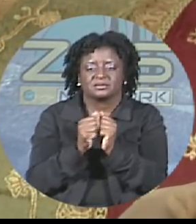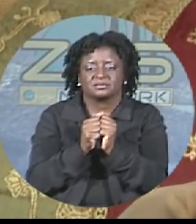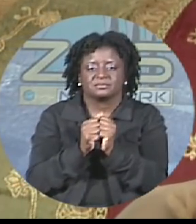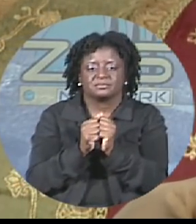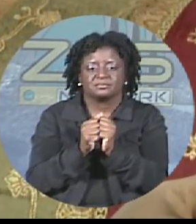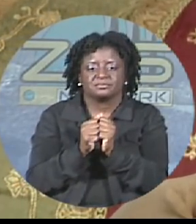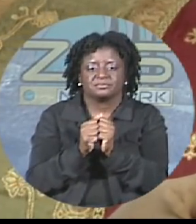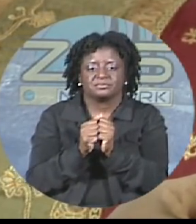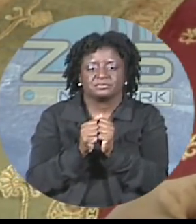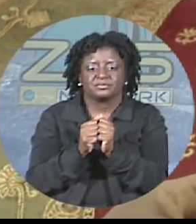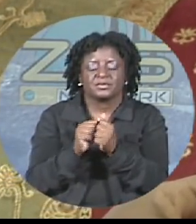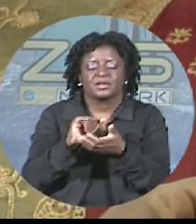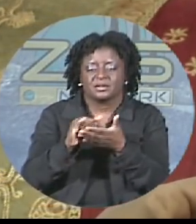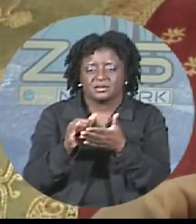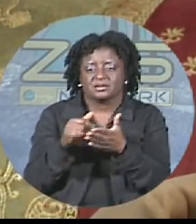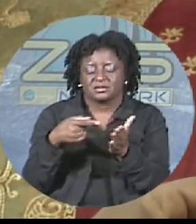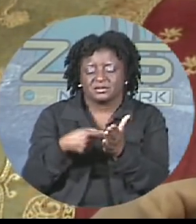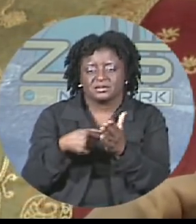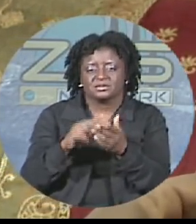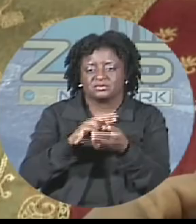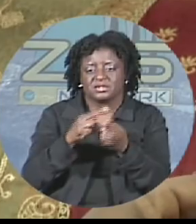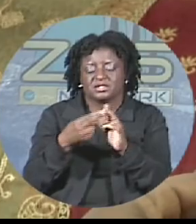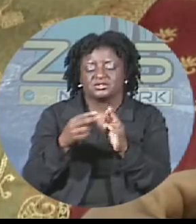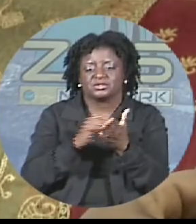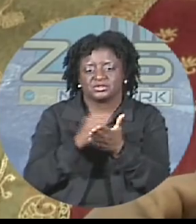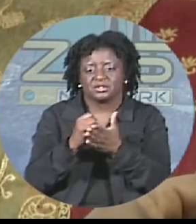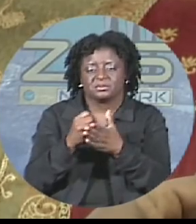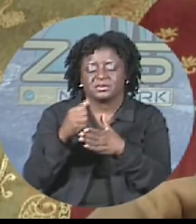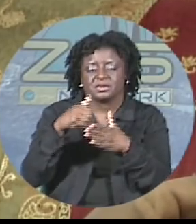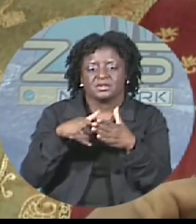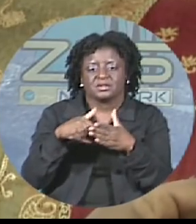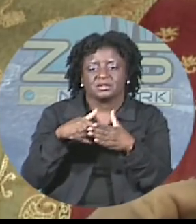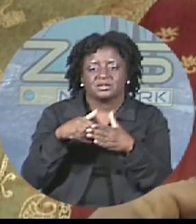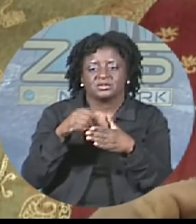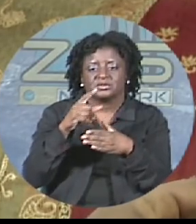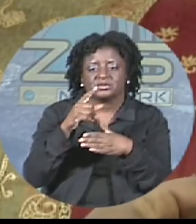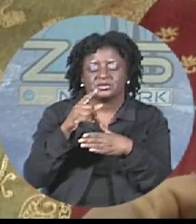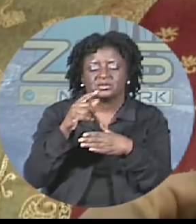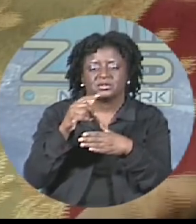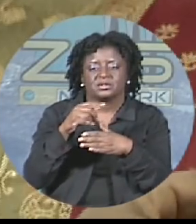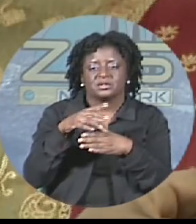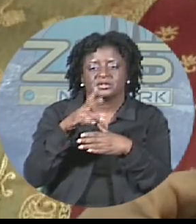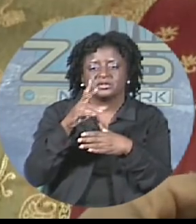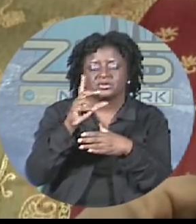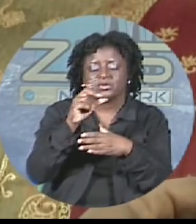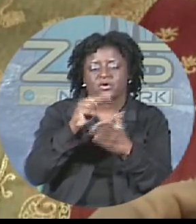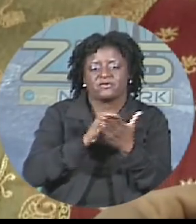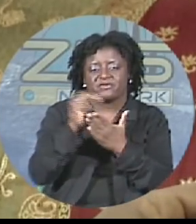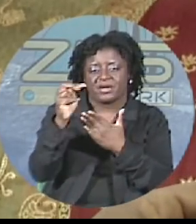this bilateral relationship in November, the 30th of November, it will be turning